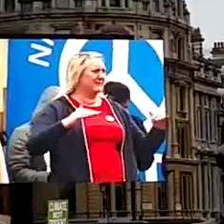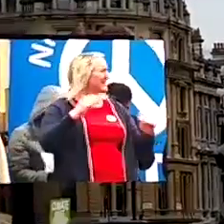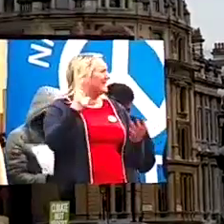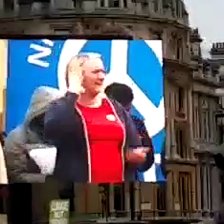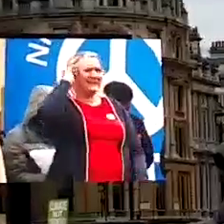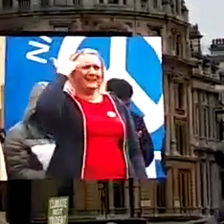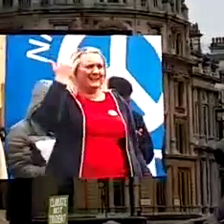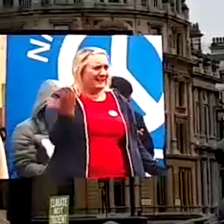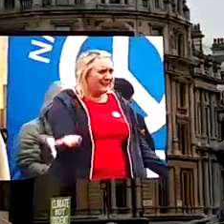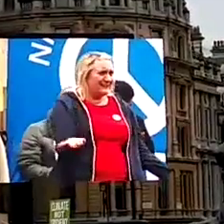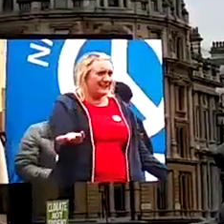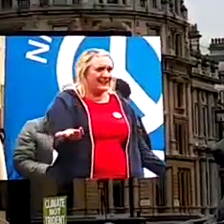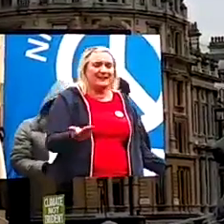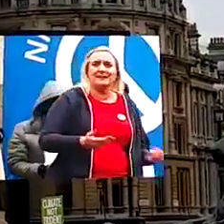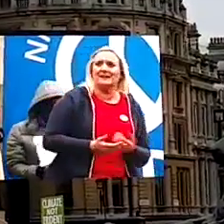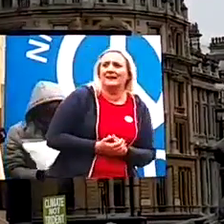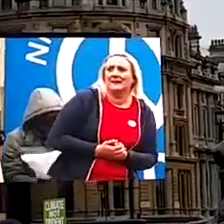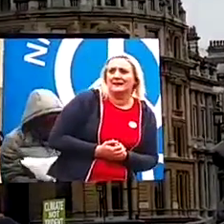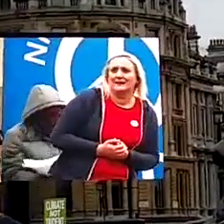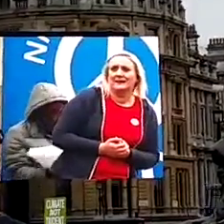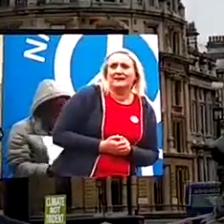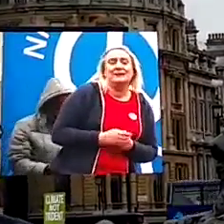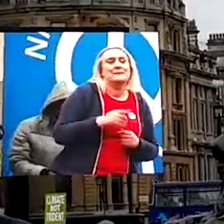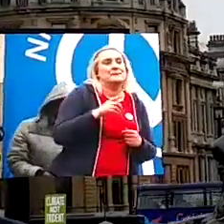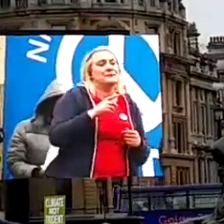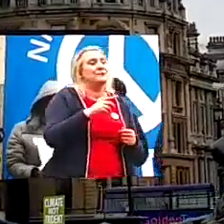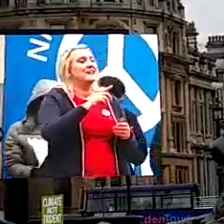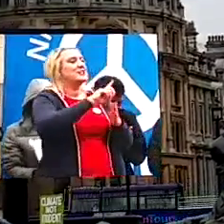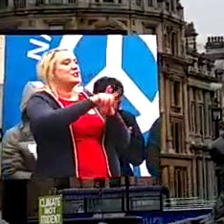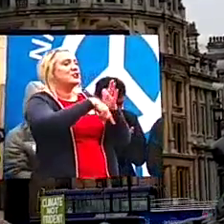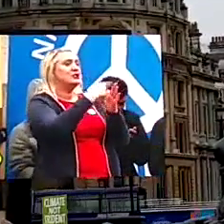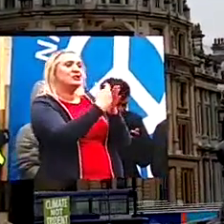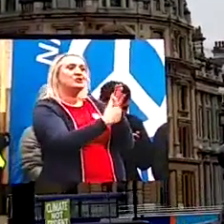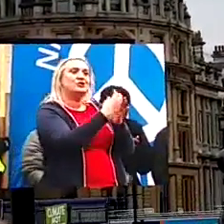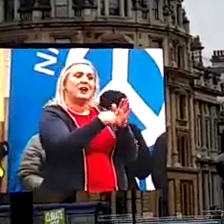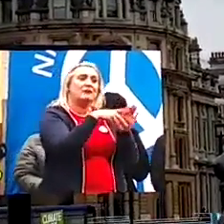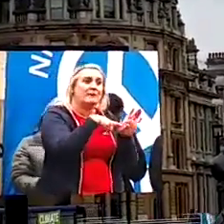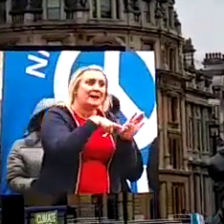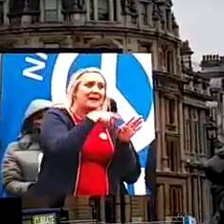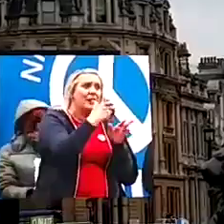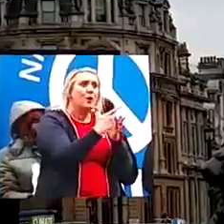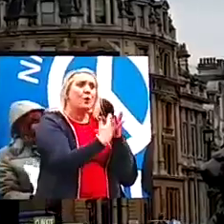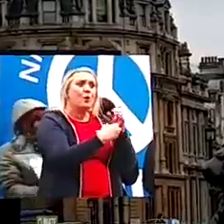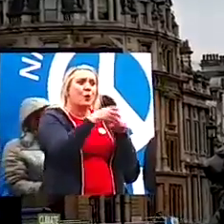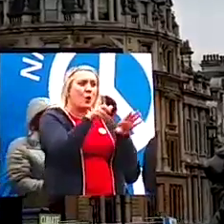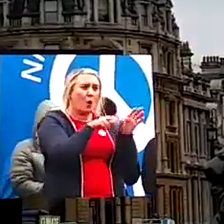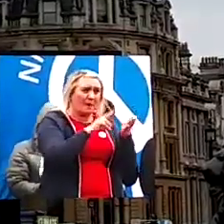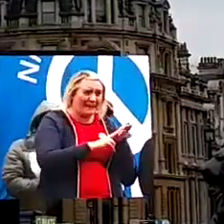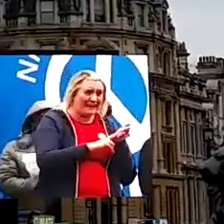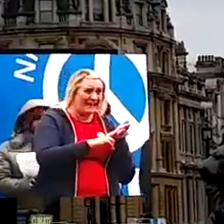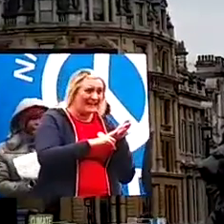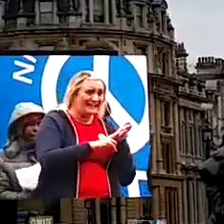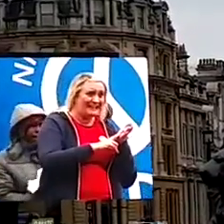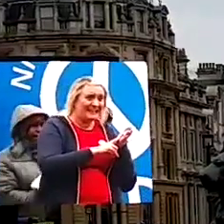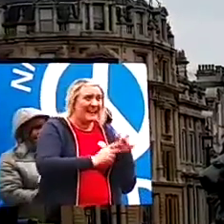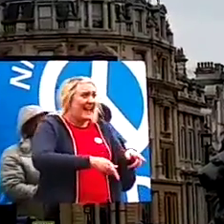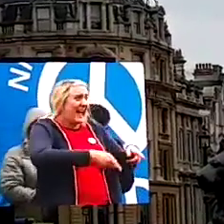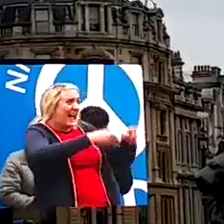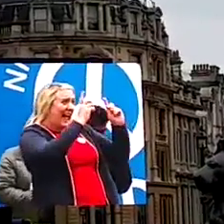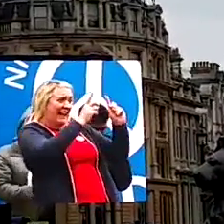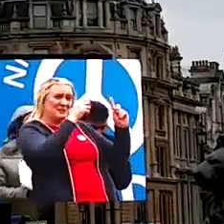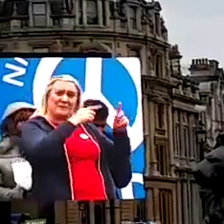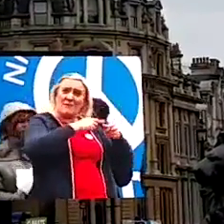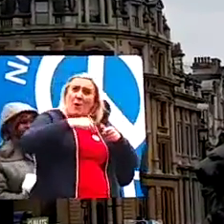not able to tap his upper button, Jeremy Corbyn, head of opposition in a huge nuclear